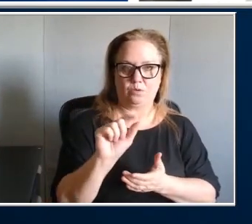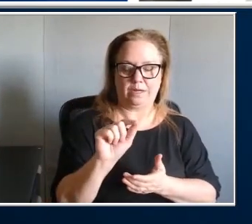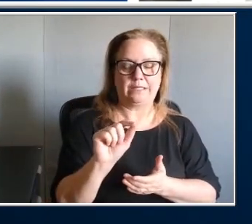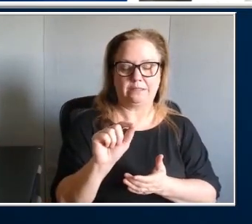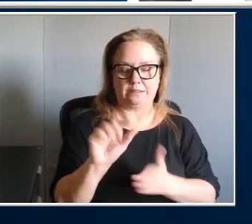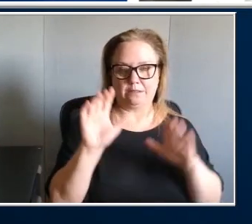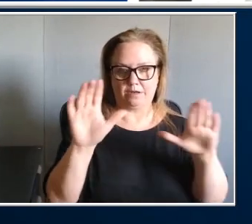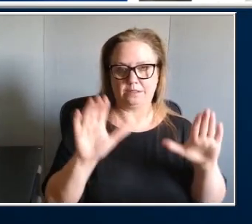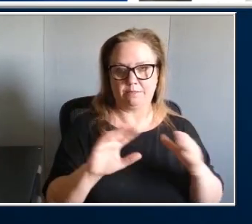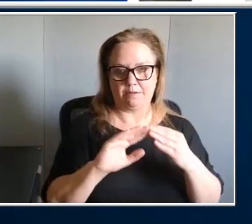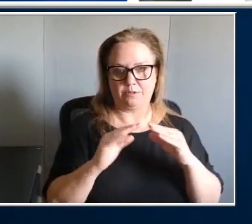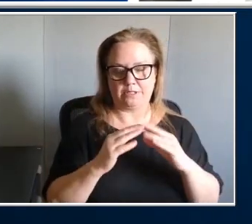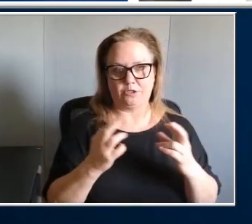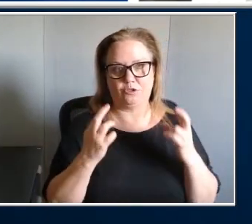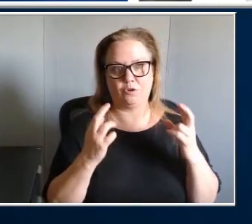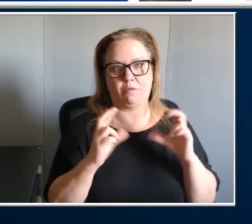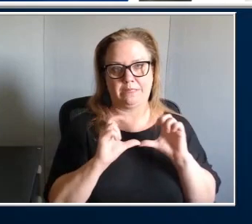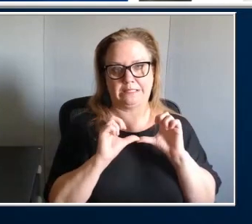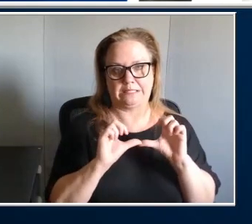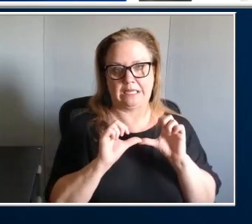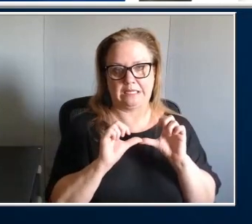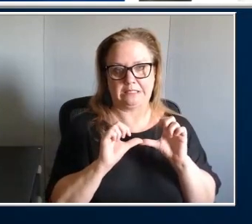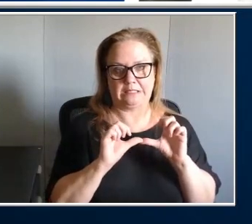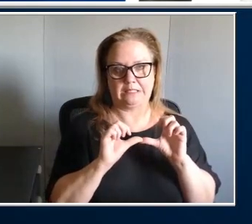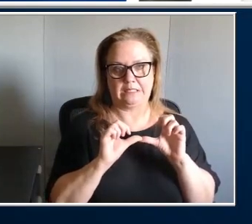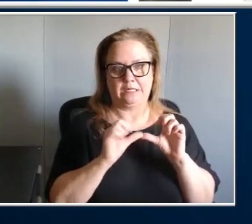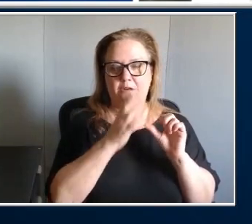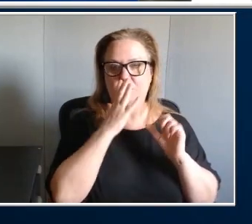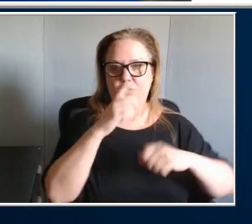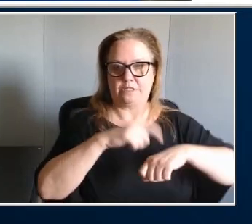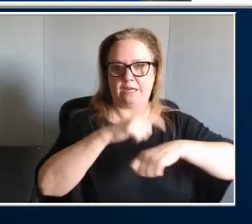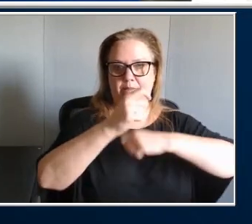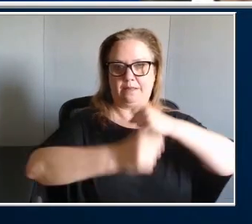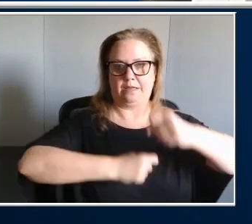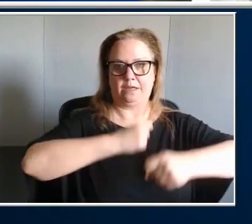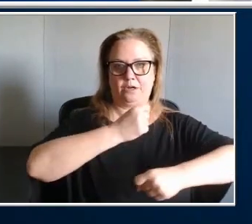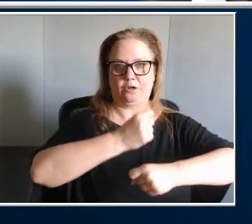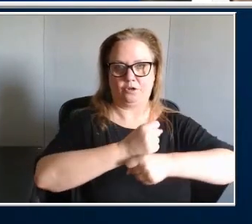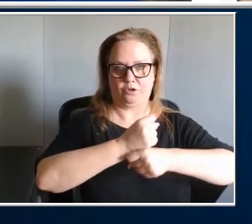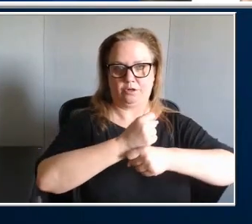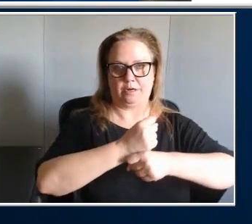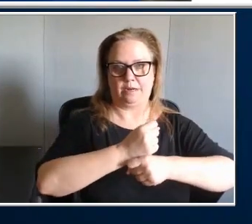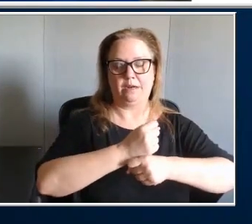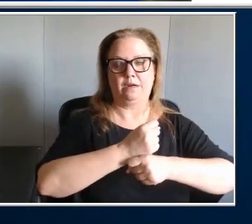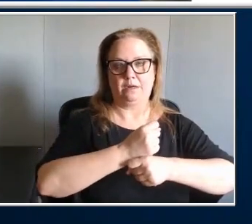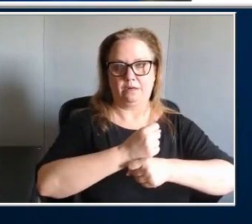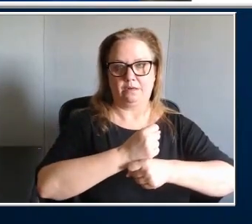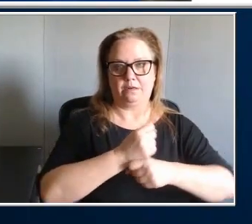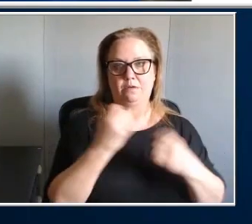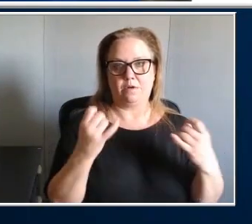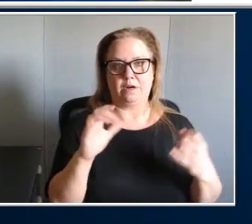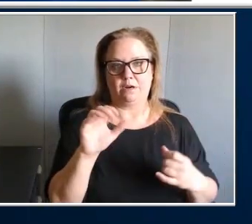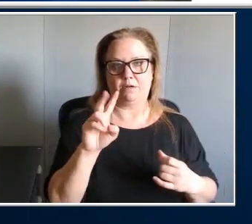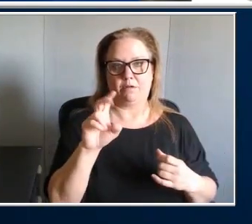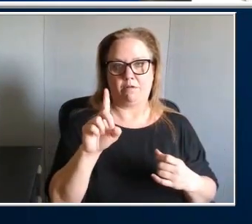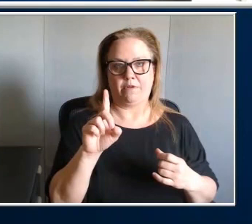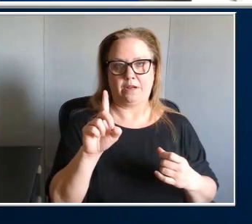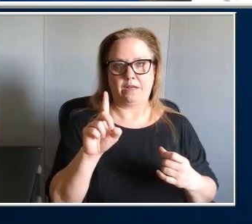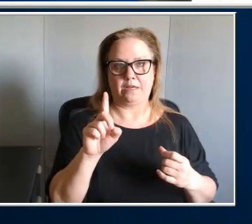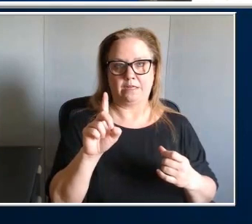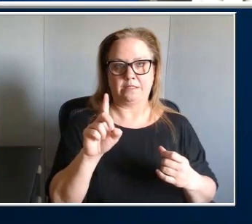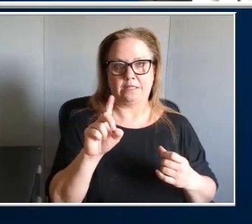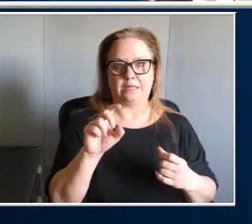awesome. Let's just hope it stays. You know, we're going into, this is the good time of the year. Yeah. There's no question in my mind, at least right now, that COVID has a little bit of a